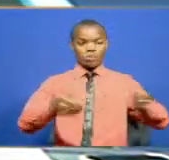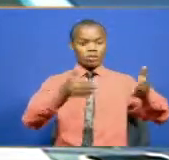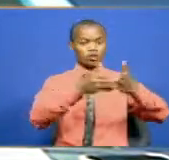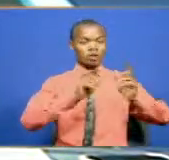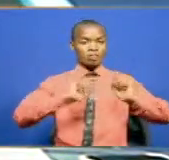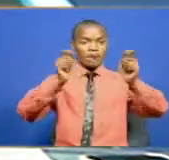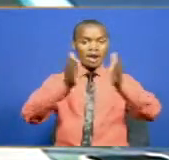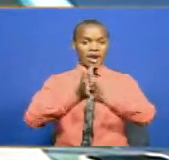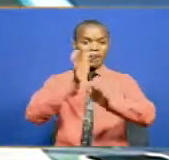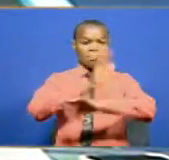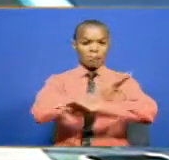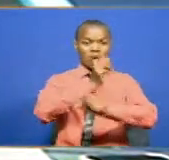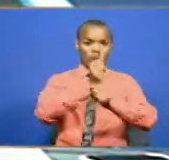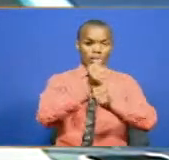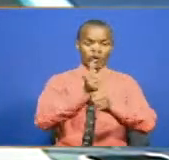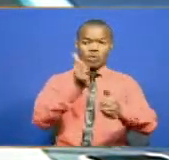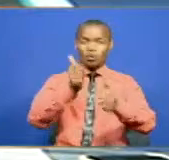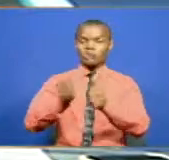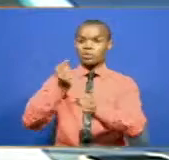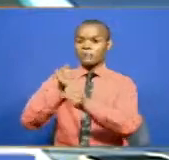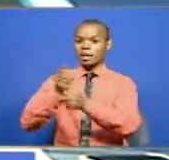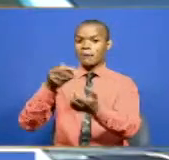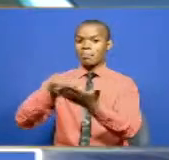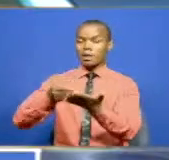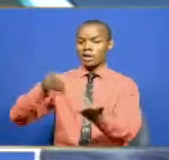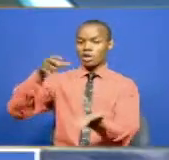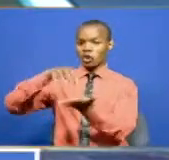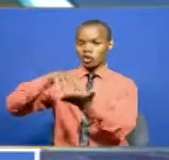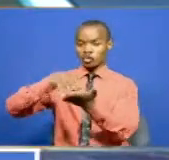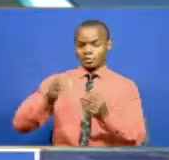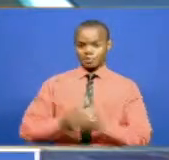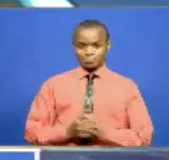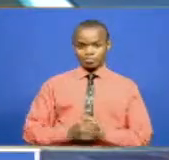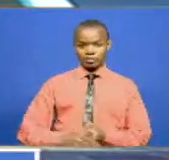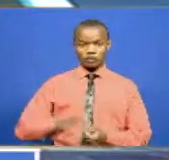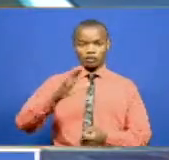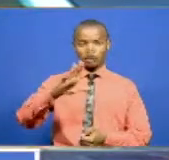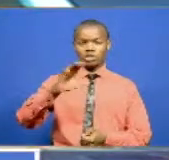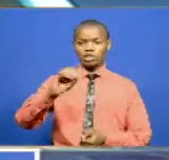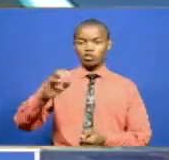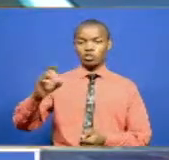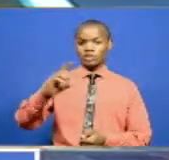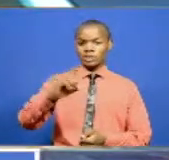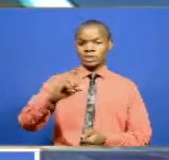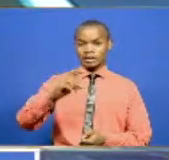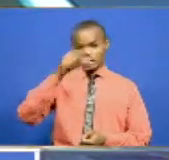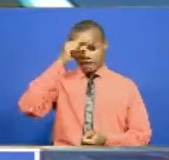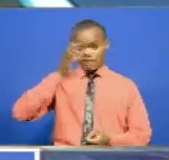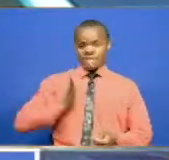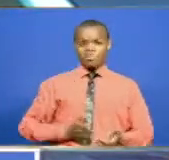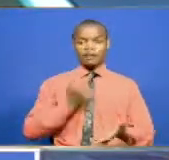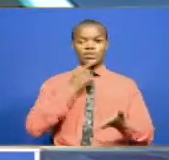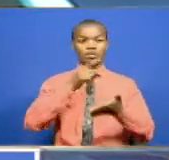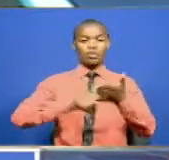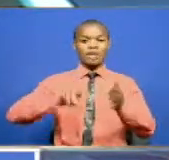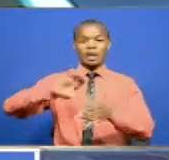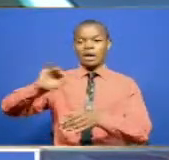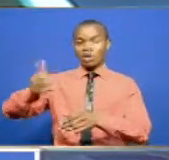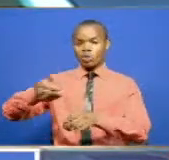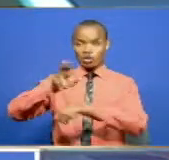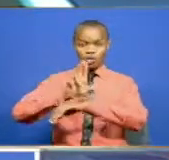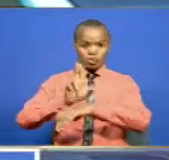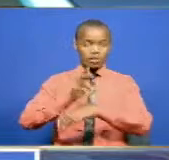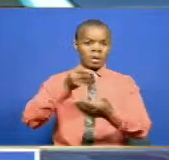in the current global financial situation. The Council's chairperson, Wycliffe Oparanya, says counties have already spent a lot of money